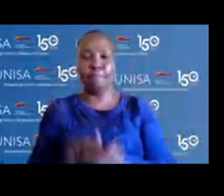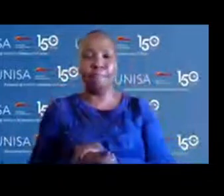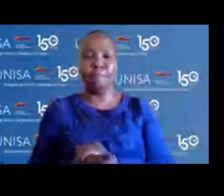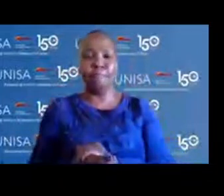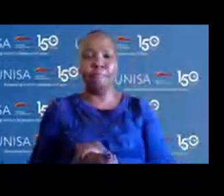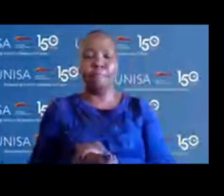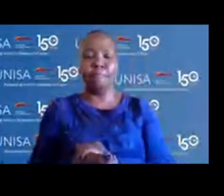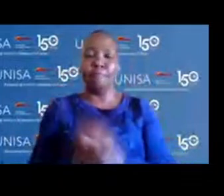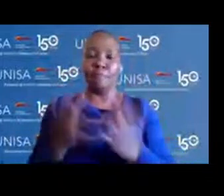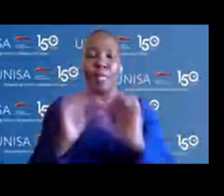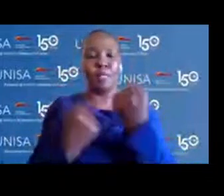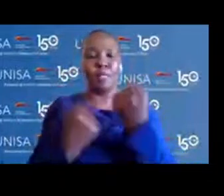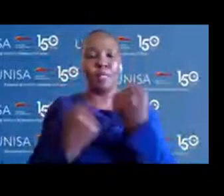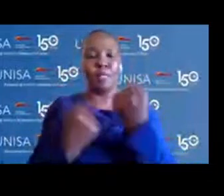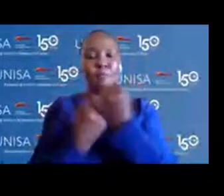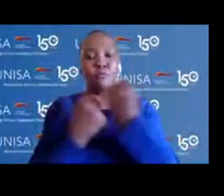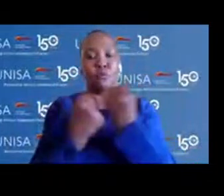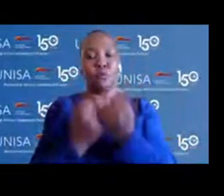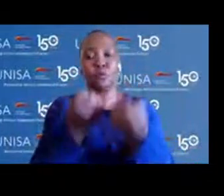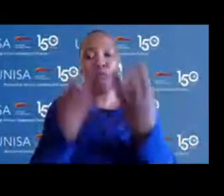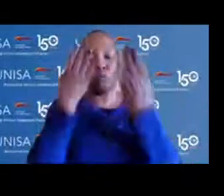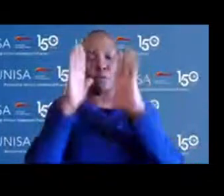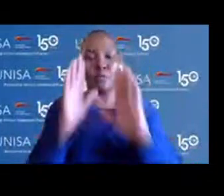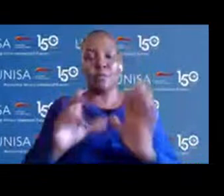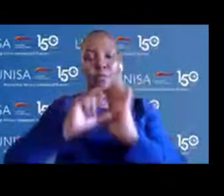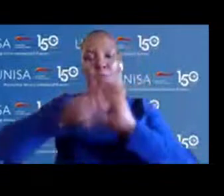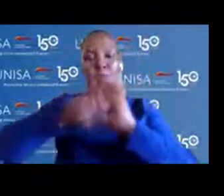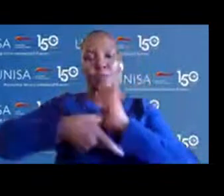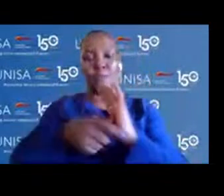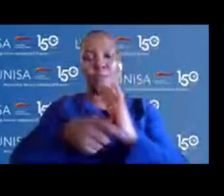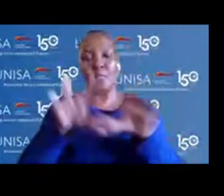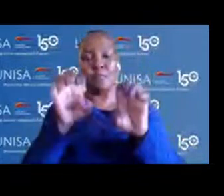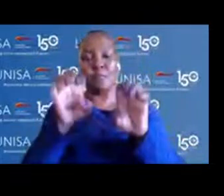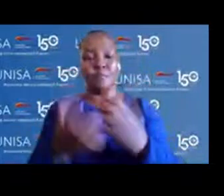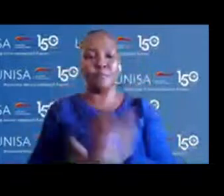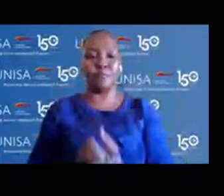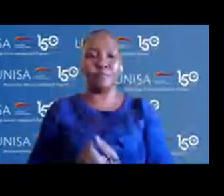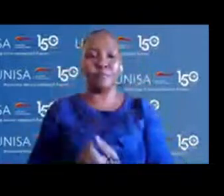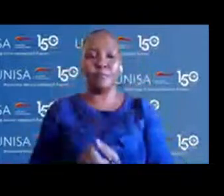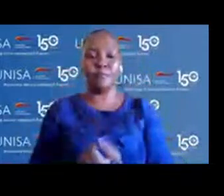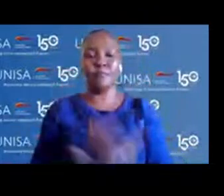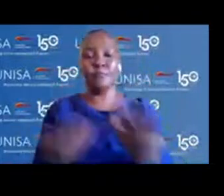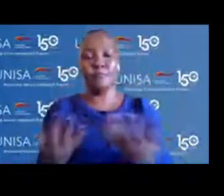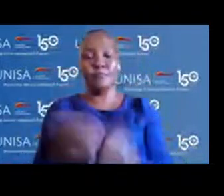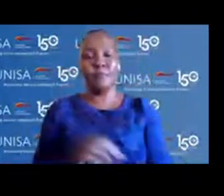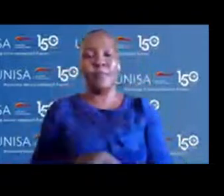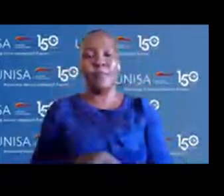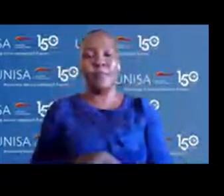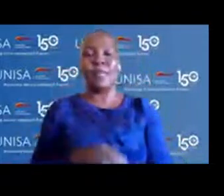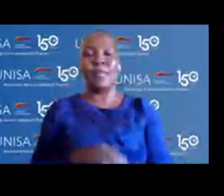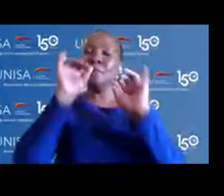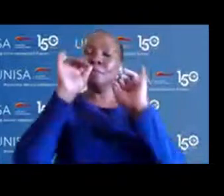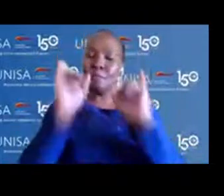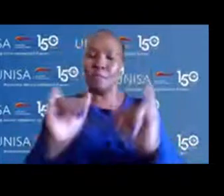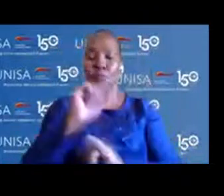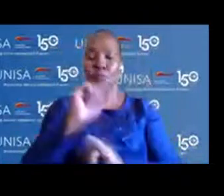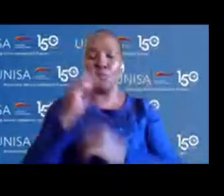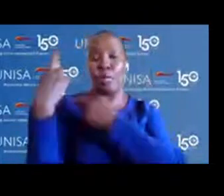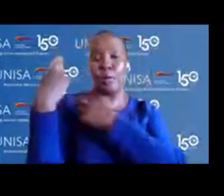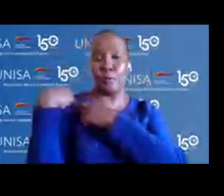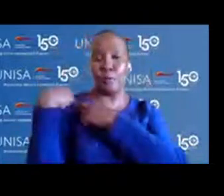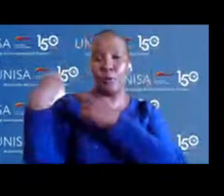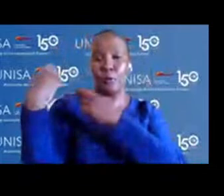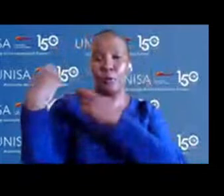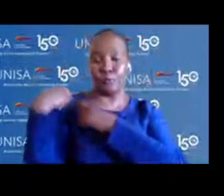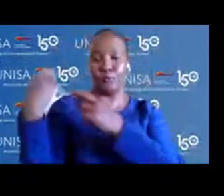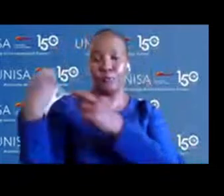and the support provided to students with disabilities during exams, it remains your responsibility to request